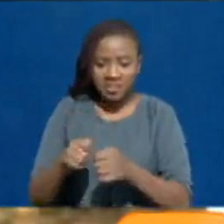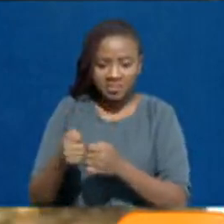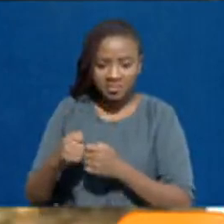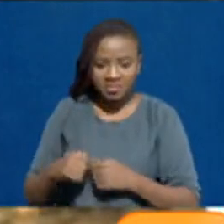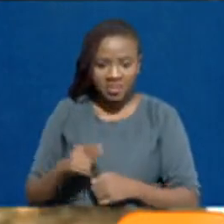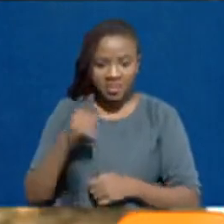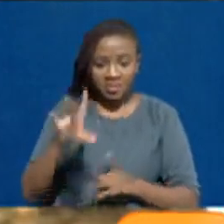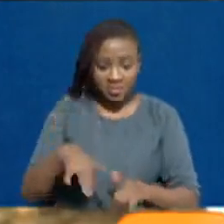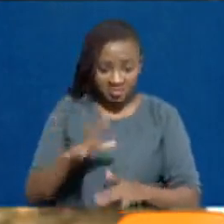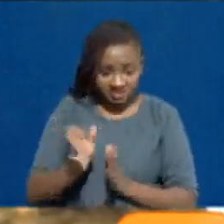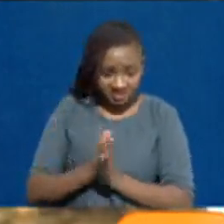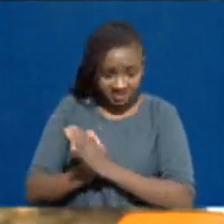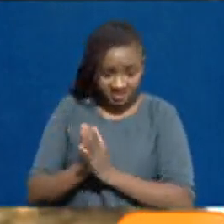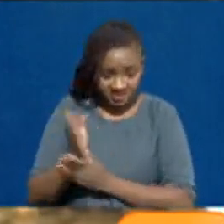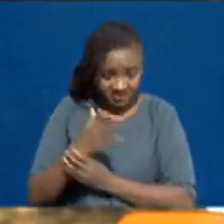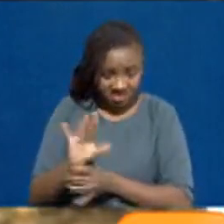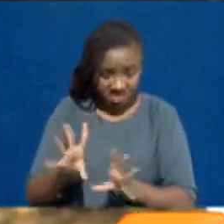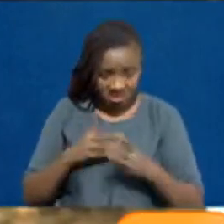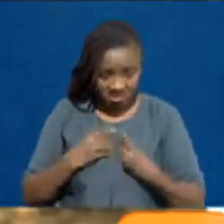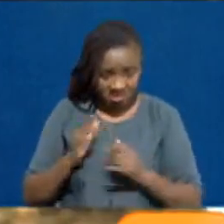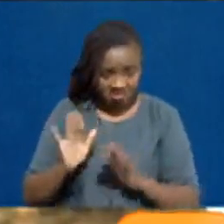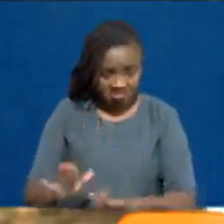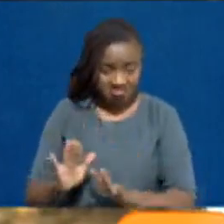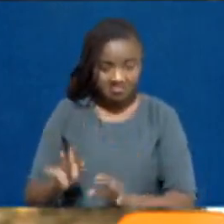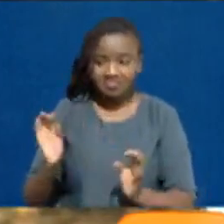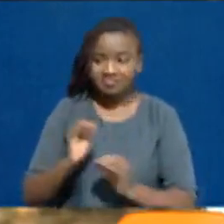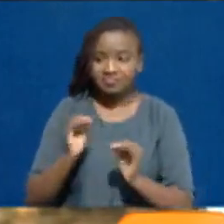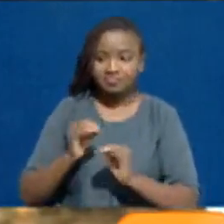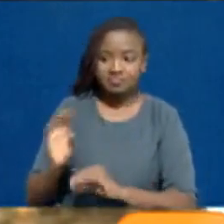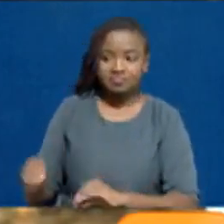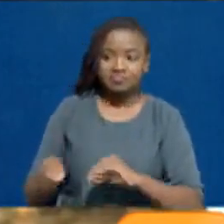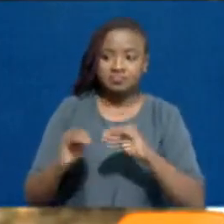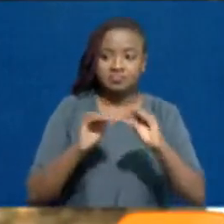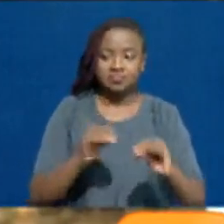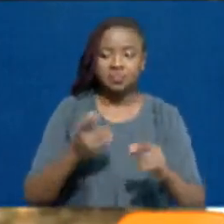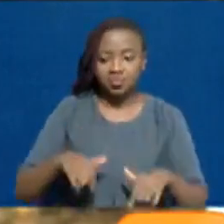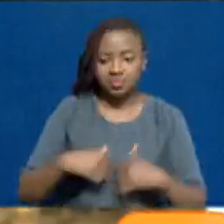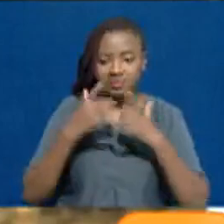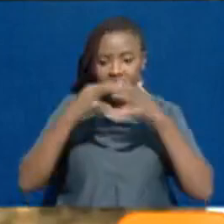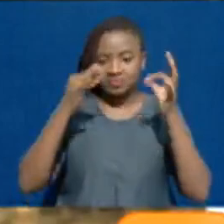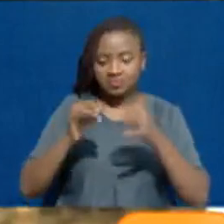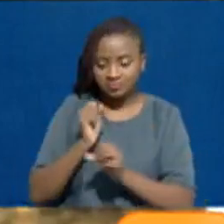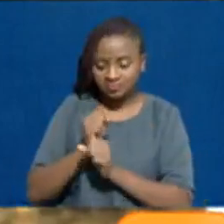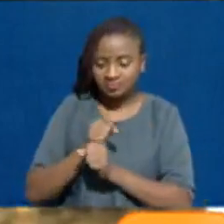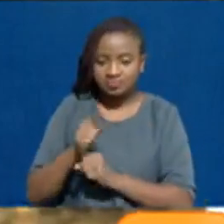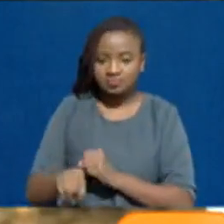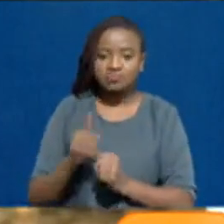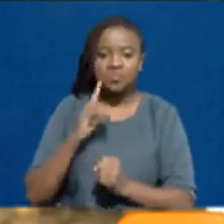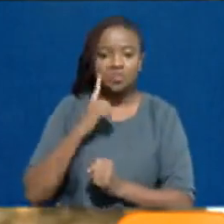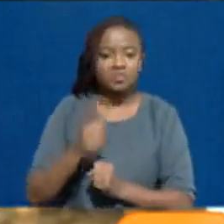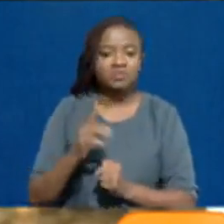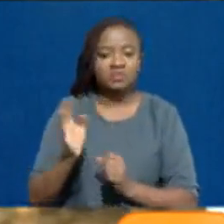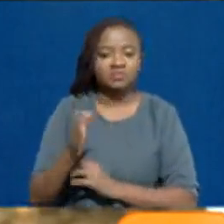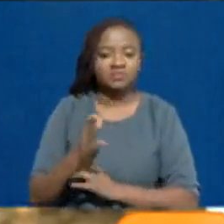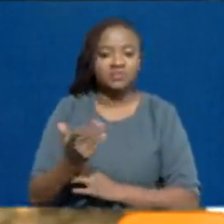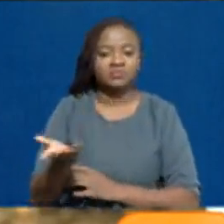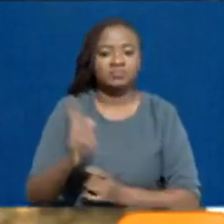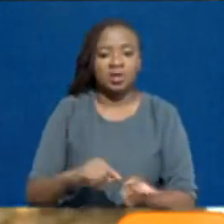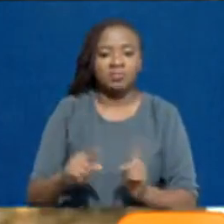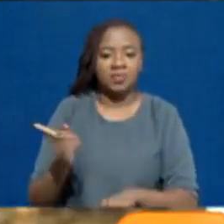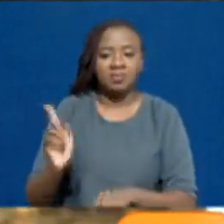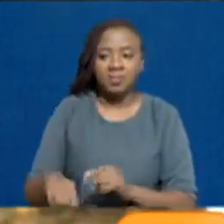safi. Sasa tukabidi tufanye hiyo restoration kwa hii maeneo yetu. Na kufanya coral restoration tumeona samaki wameongezeka pakubwa